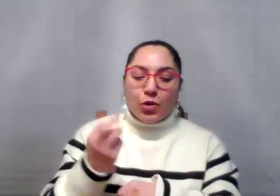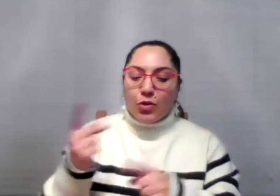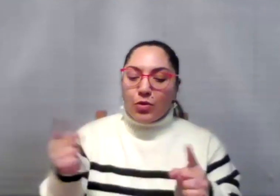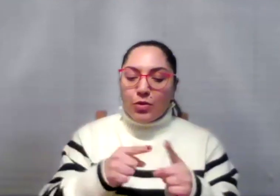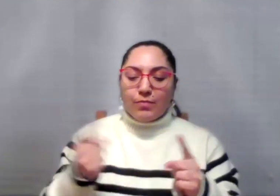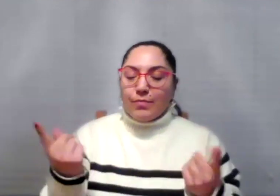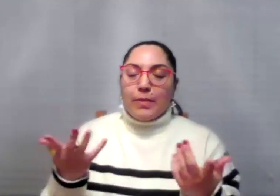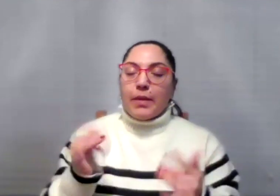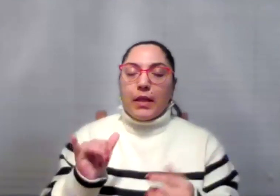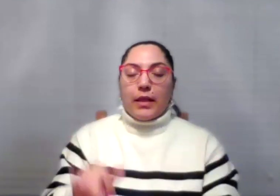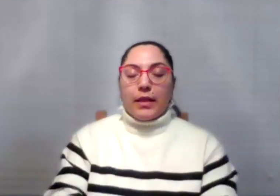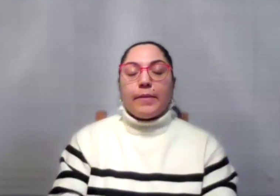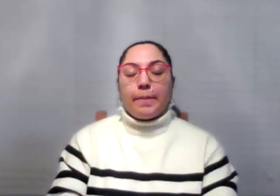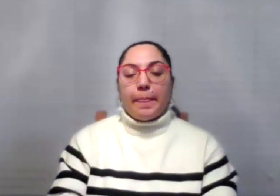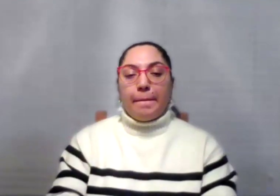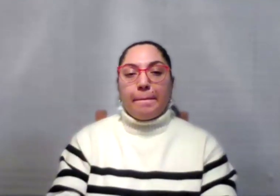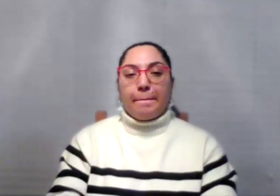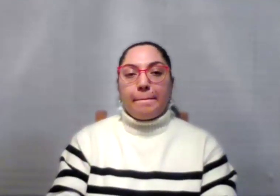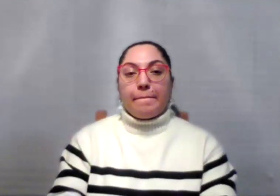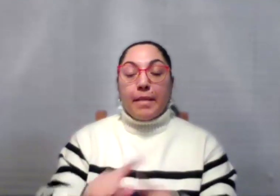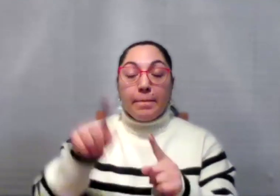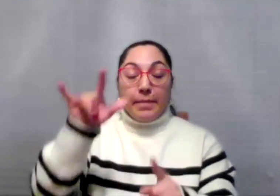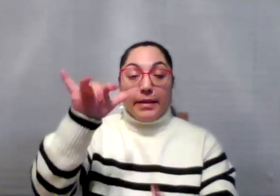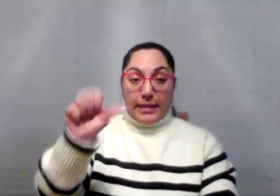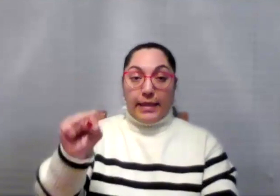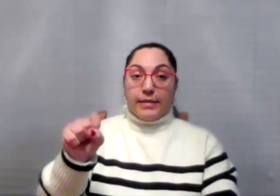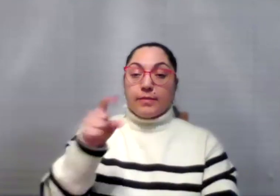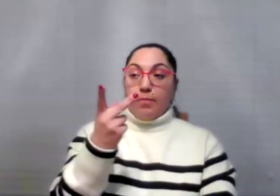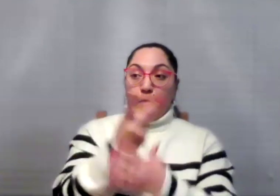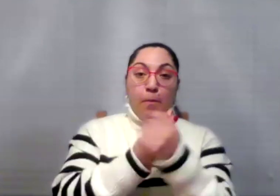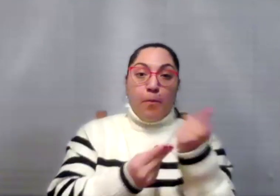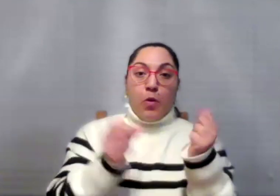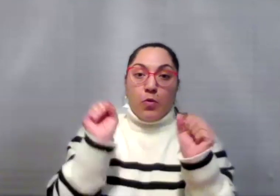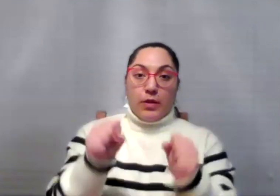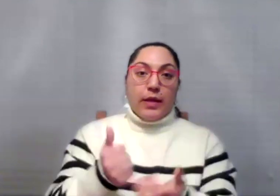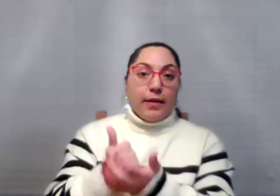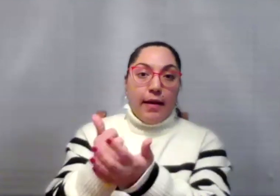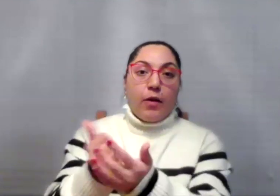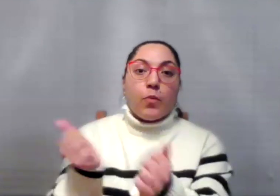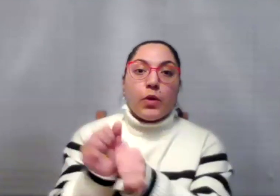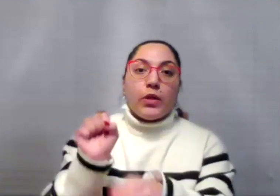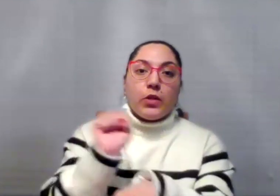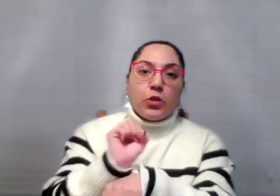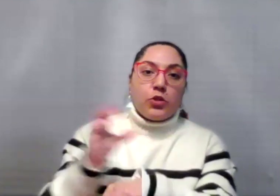for adolescents. But yes, both those agencies can assist with job coaching.